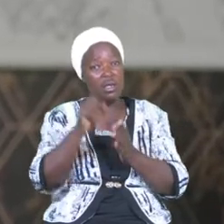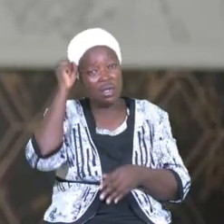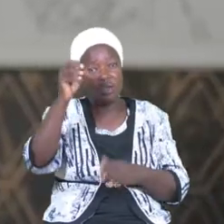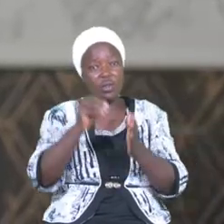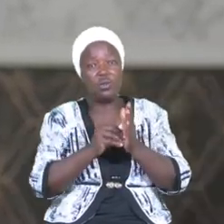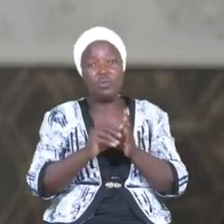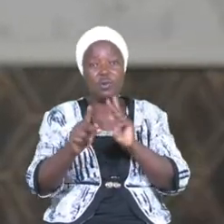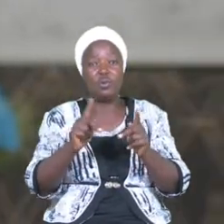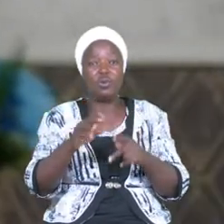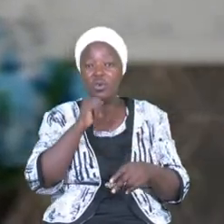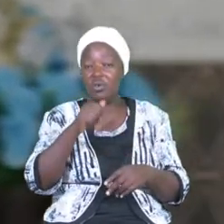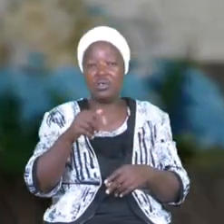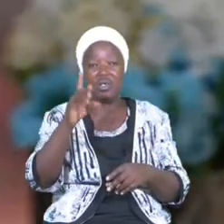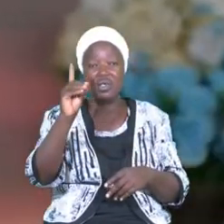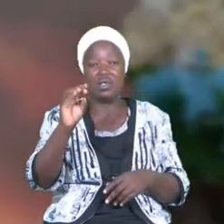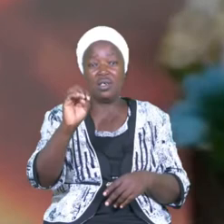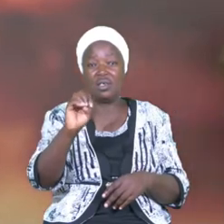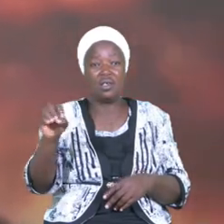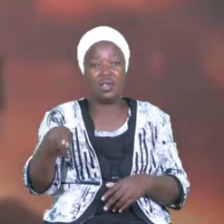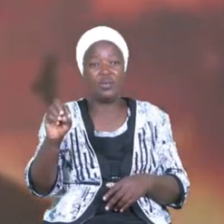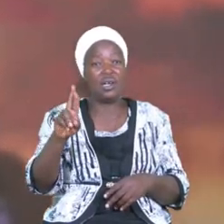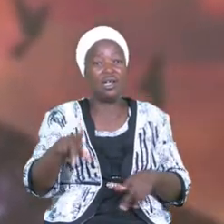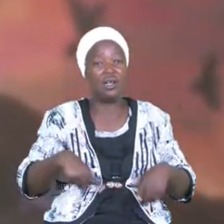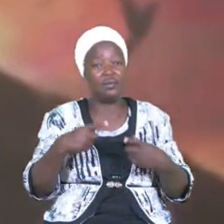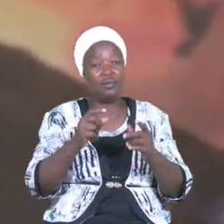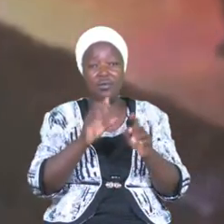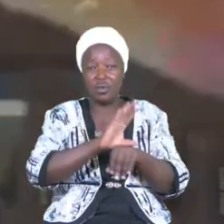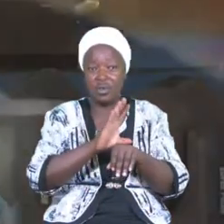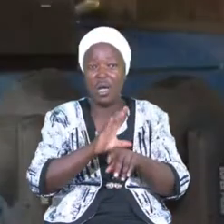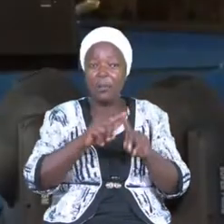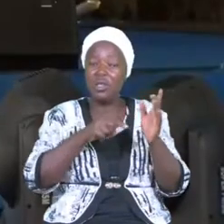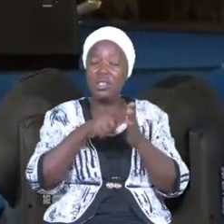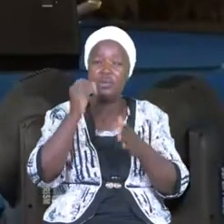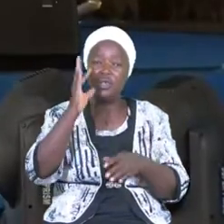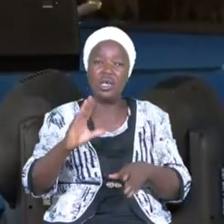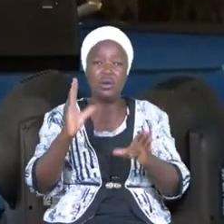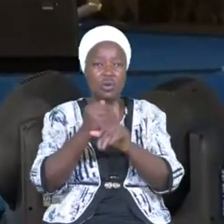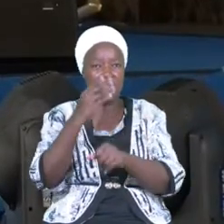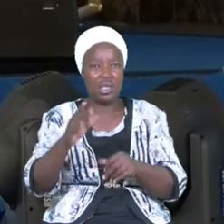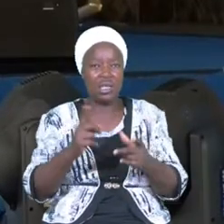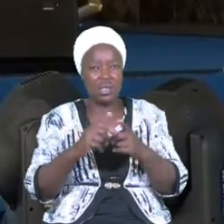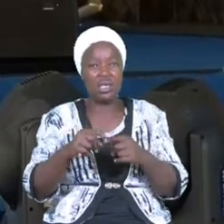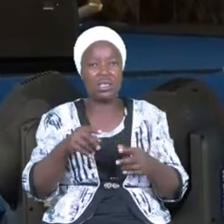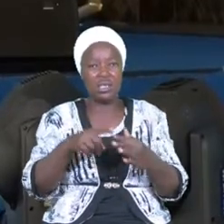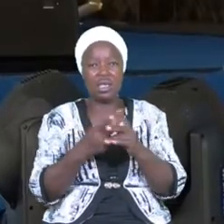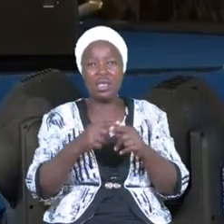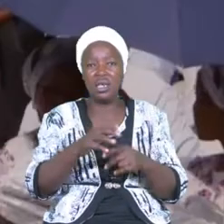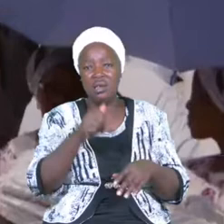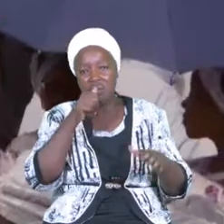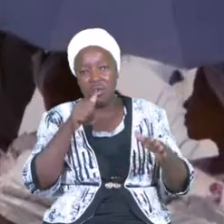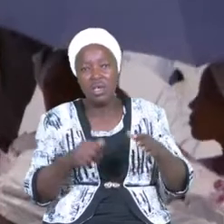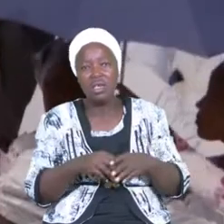And this preacher went there. He had prepared the message, and he did everything he ought to do